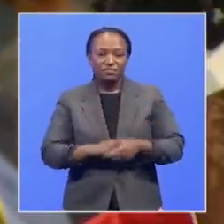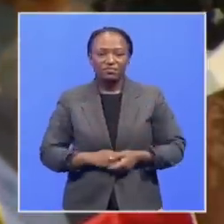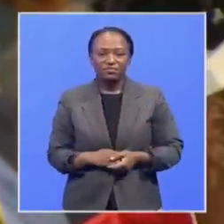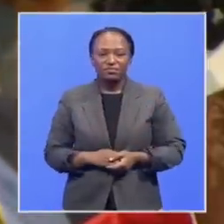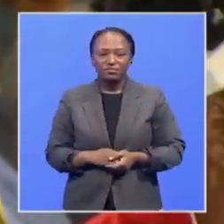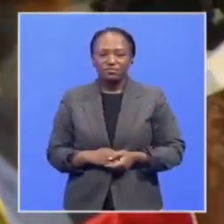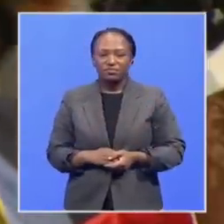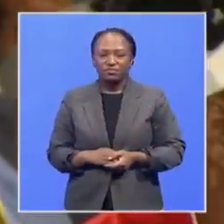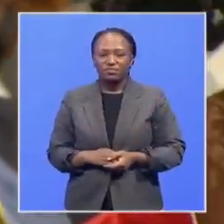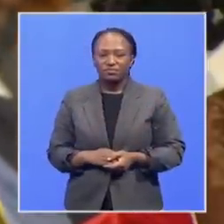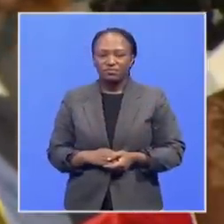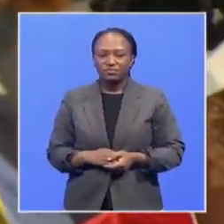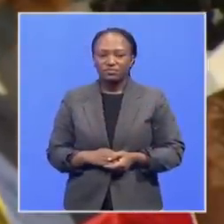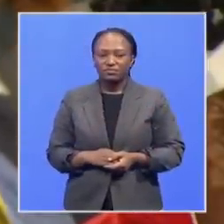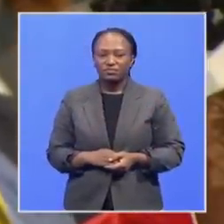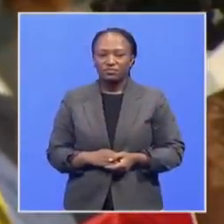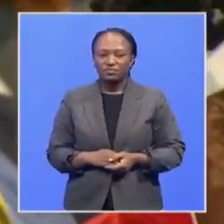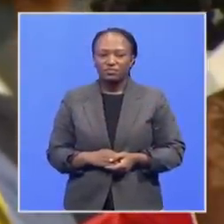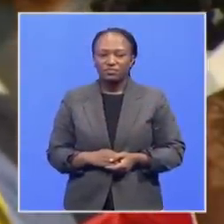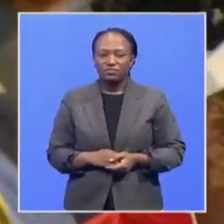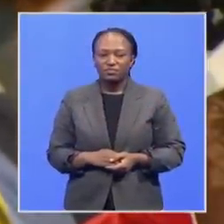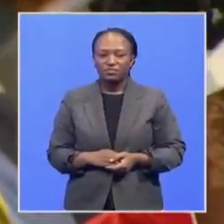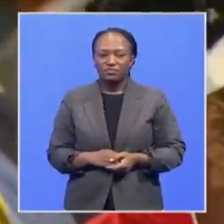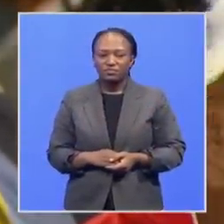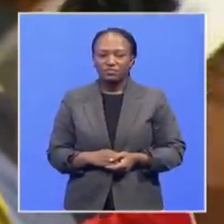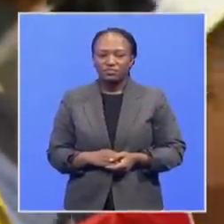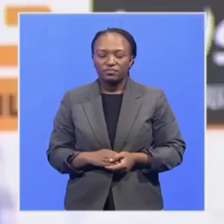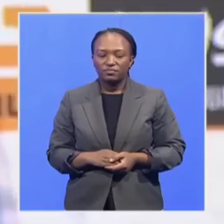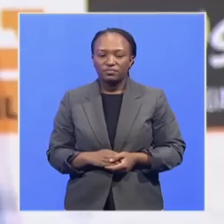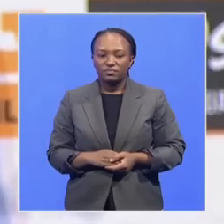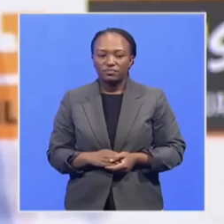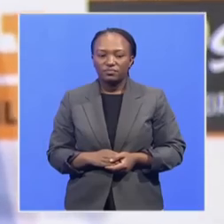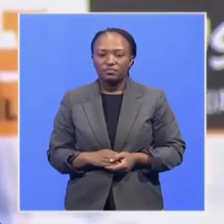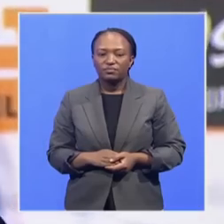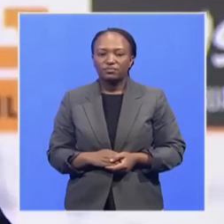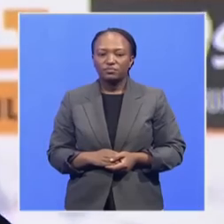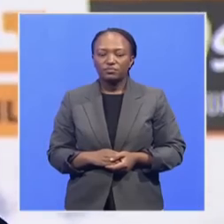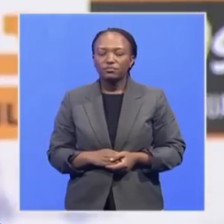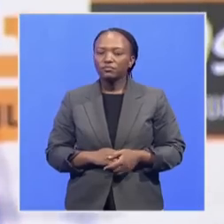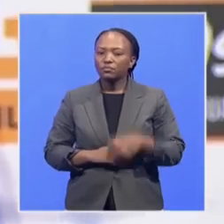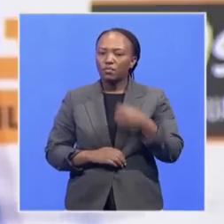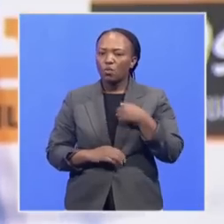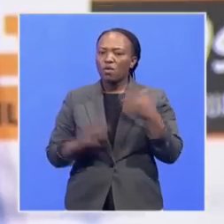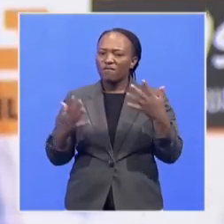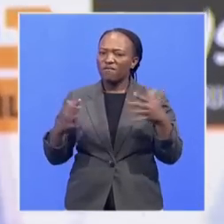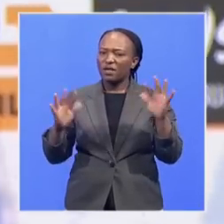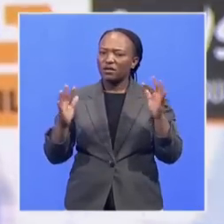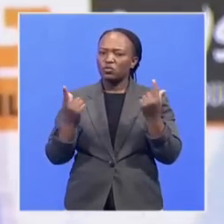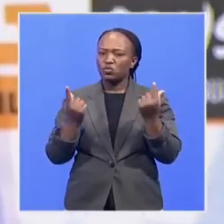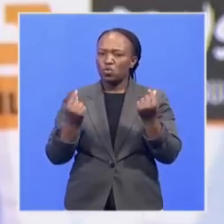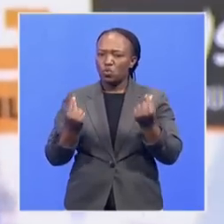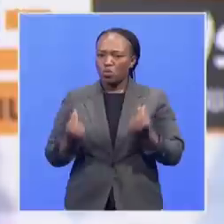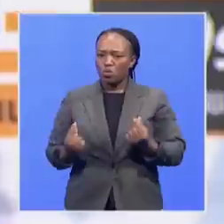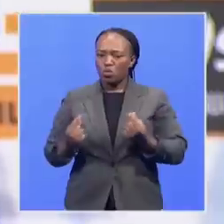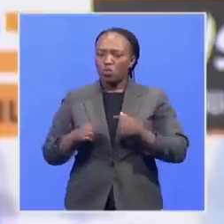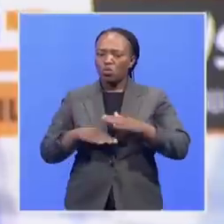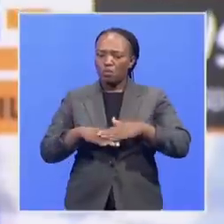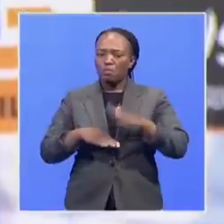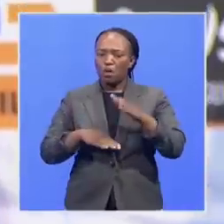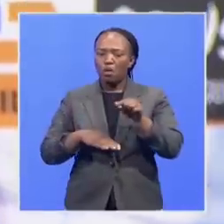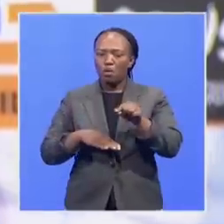We have done much. We have done much to improve the